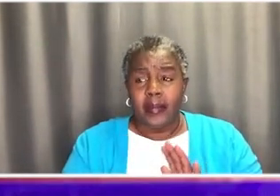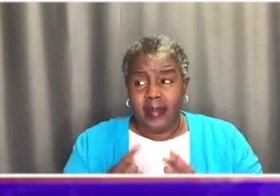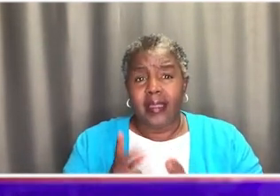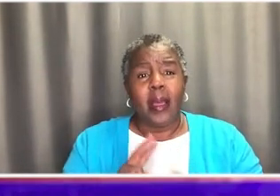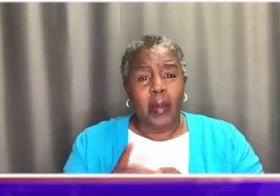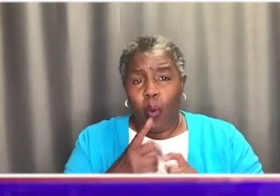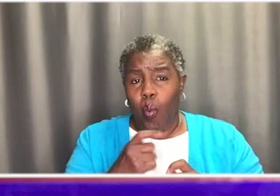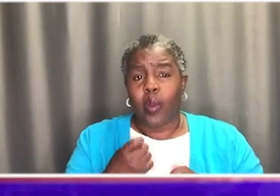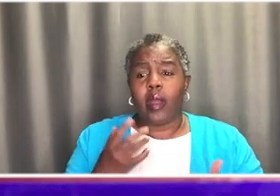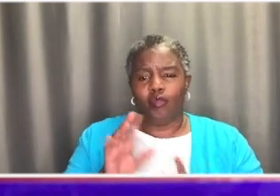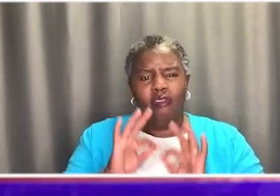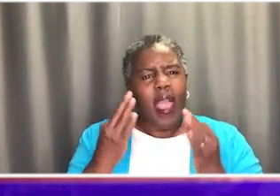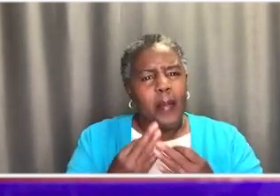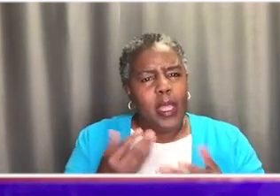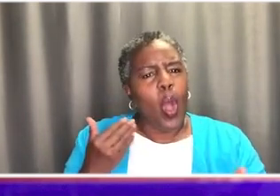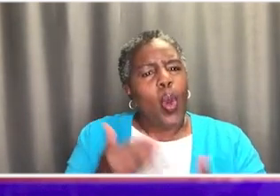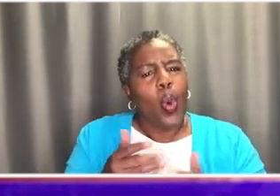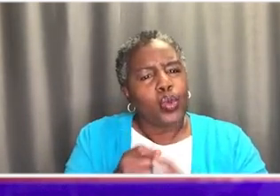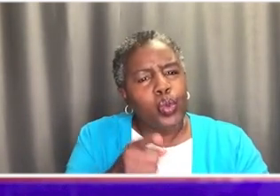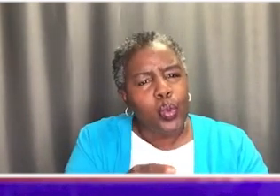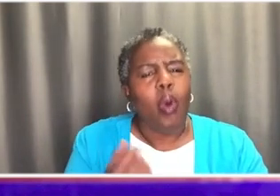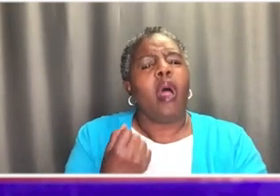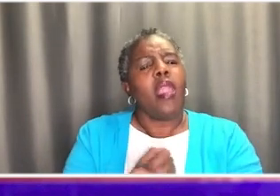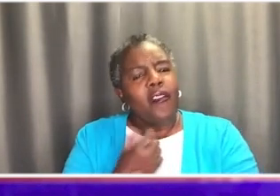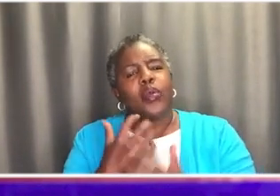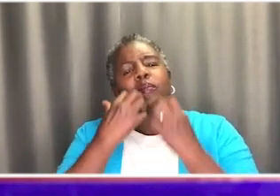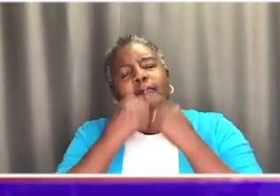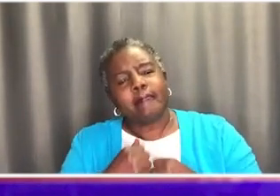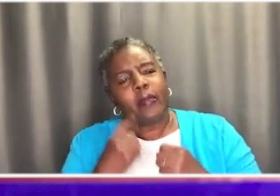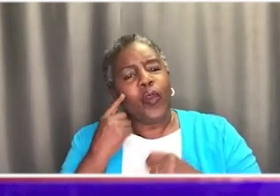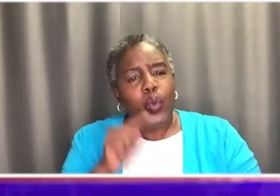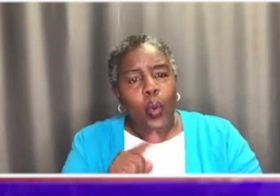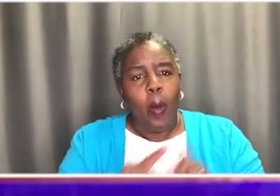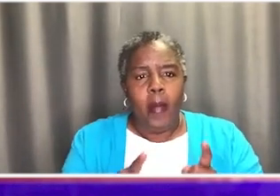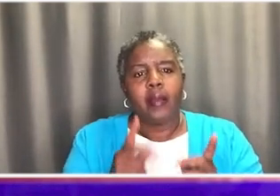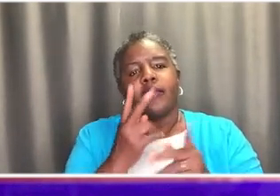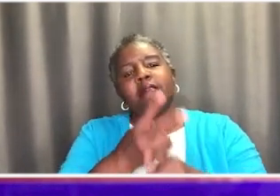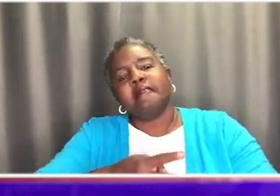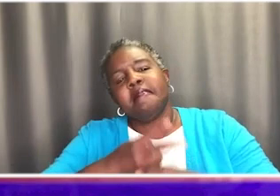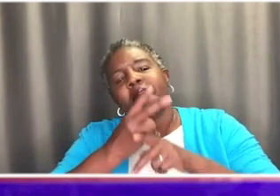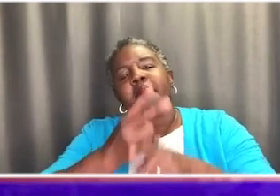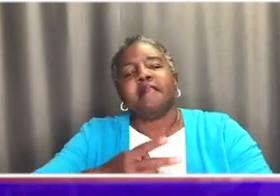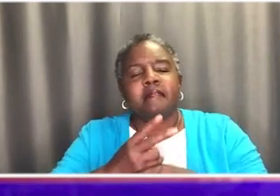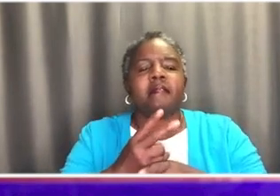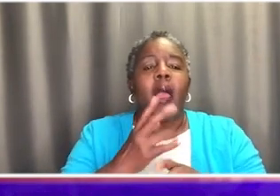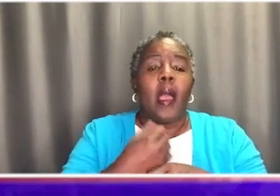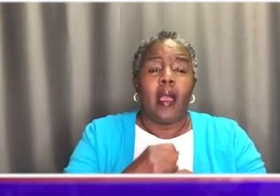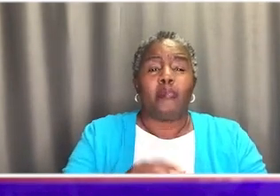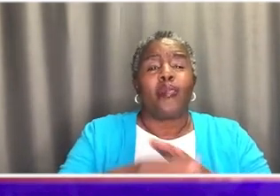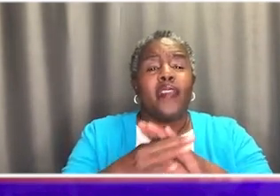are closest to you, who love you, who care for you, but they pacify you from making